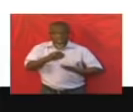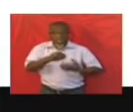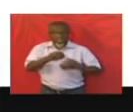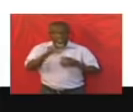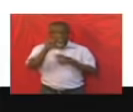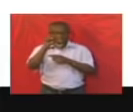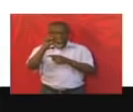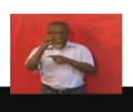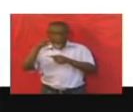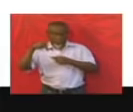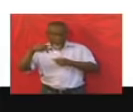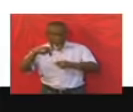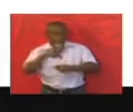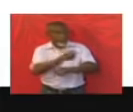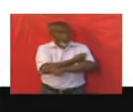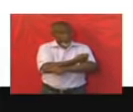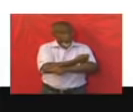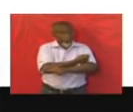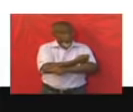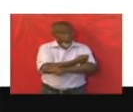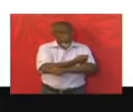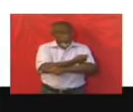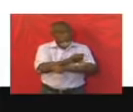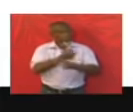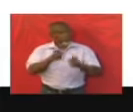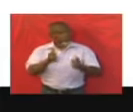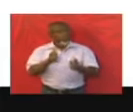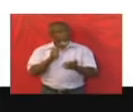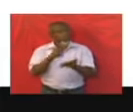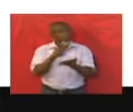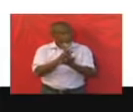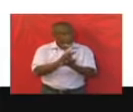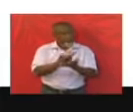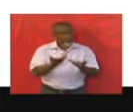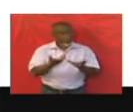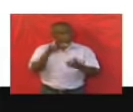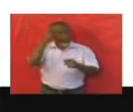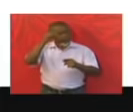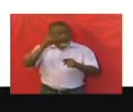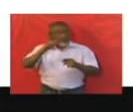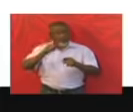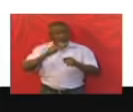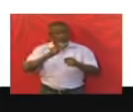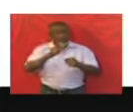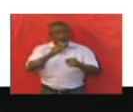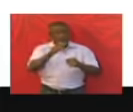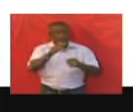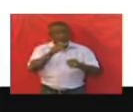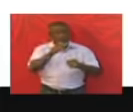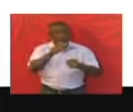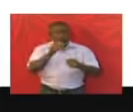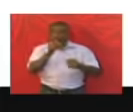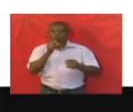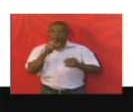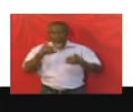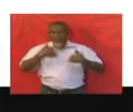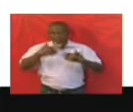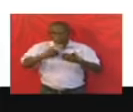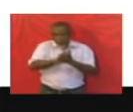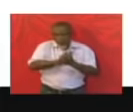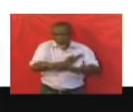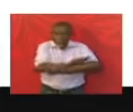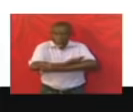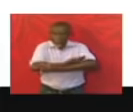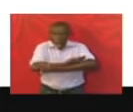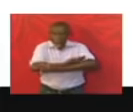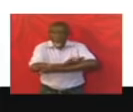was approved for breastfeeding mothers as of the end of June, and this has been successfully rolled out.